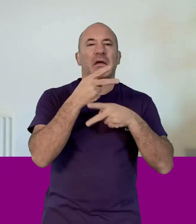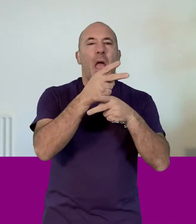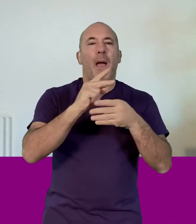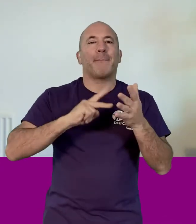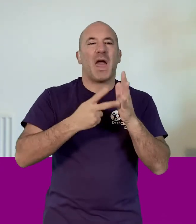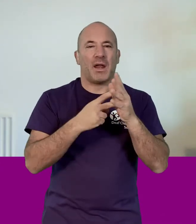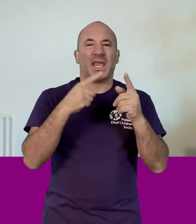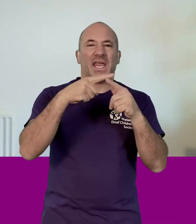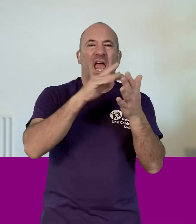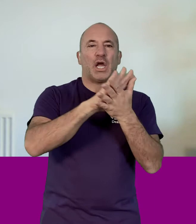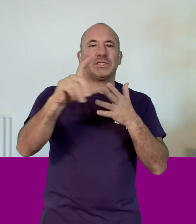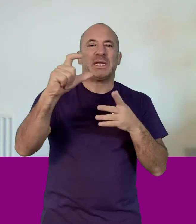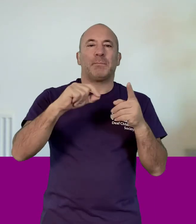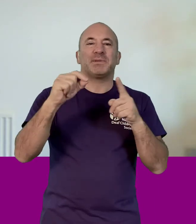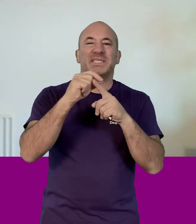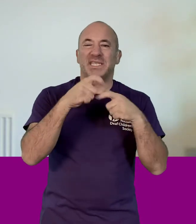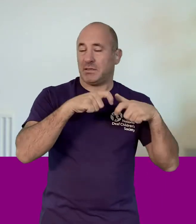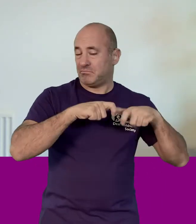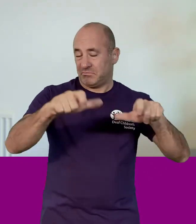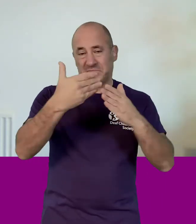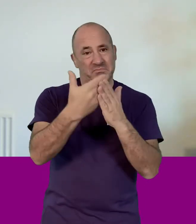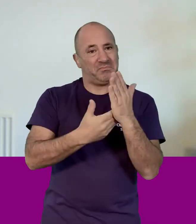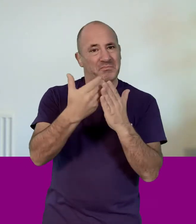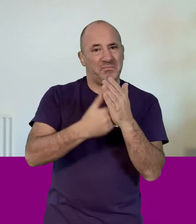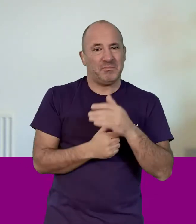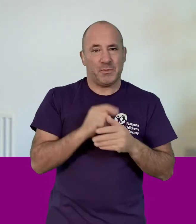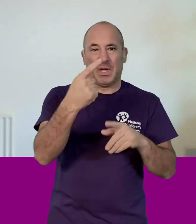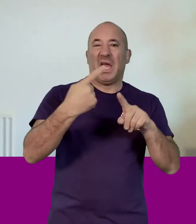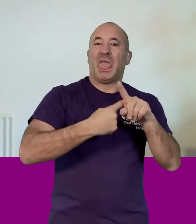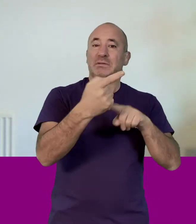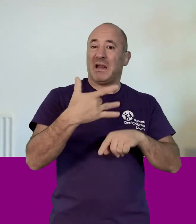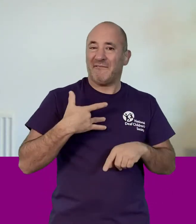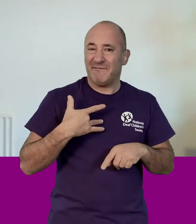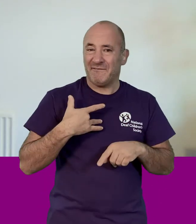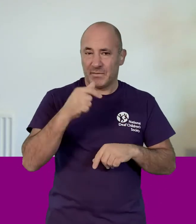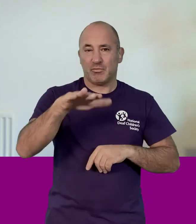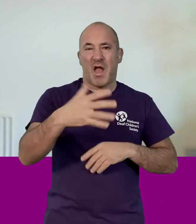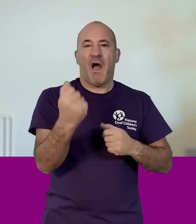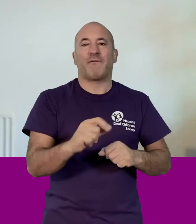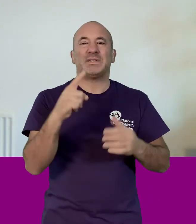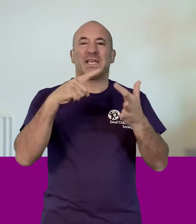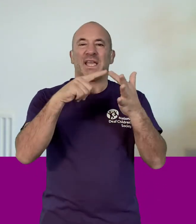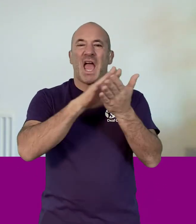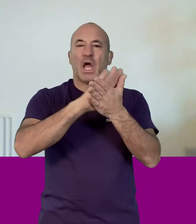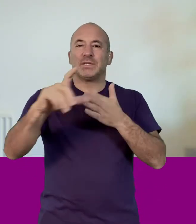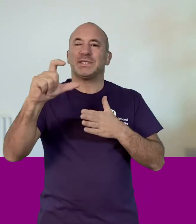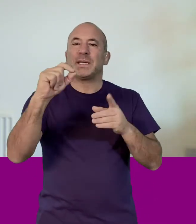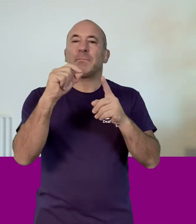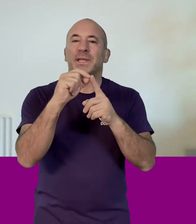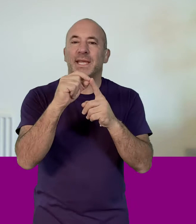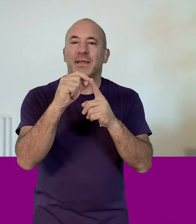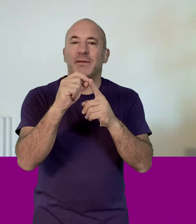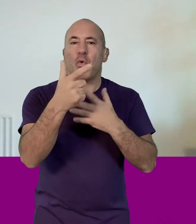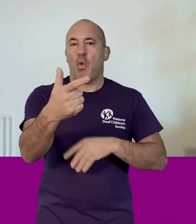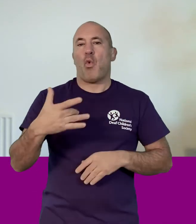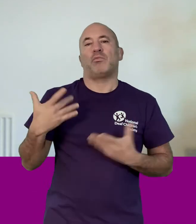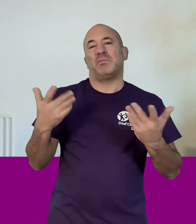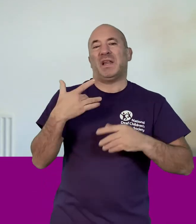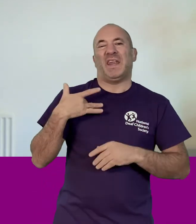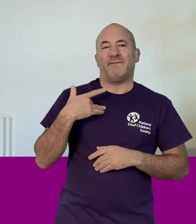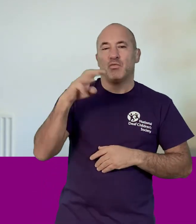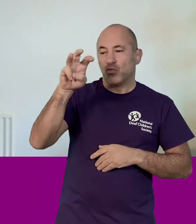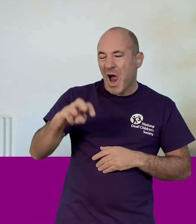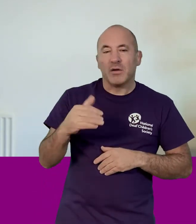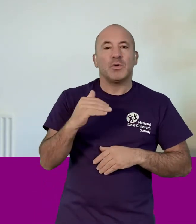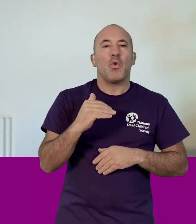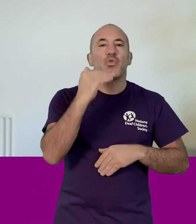health and care plans and statements remain in force. If you live in England and your child has an education, health and care plan, or